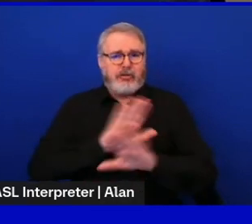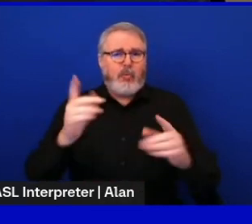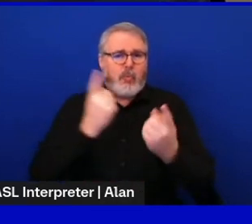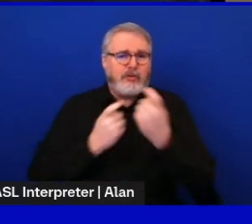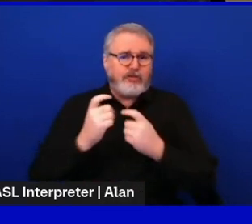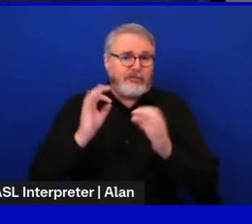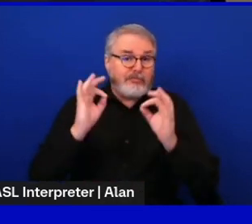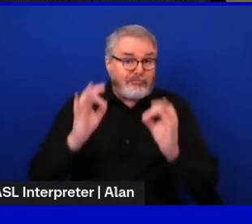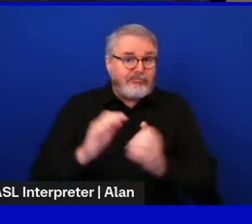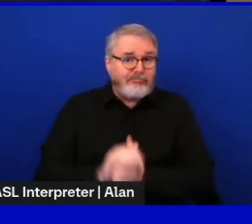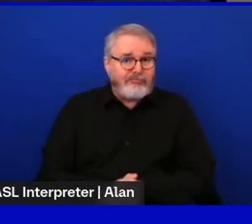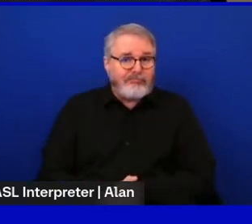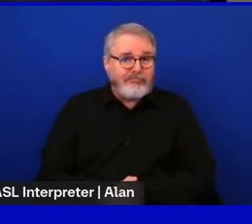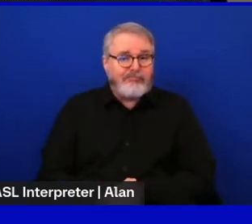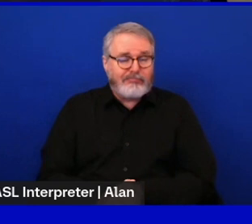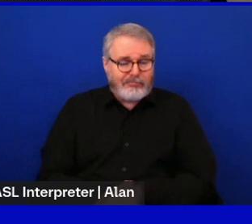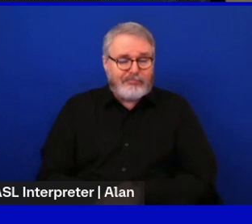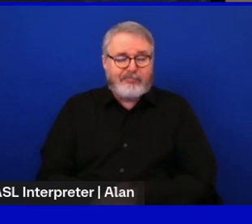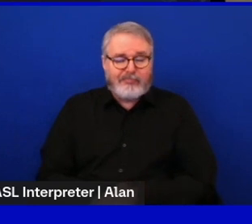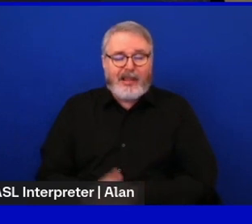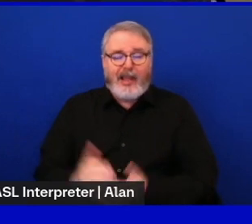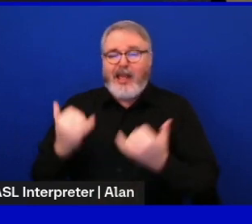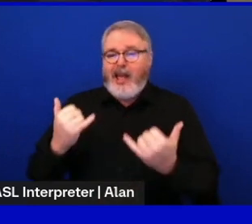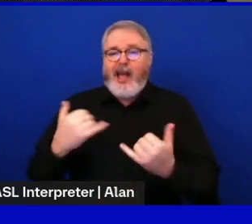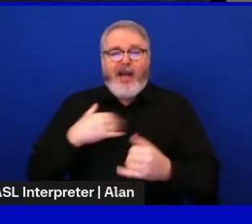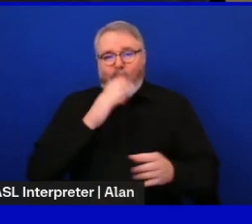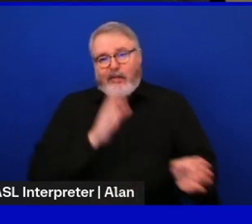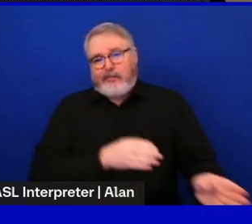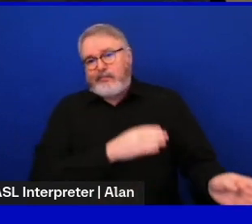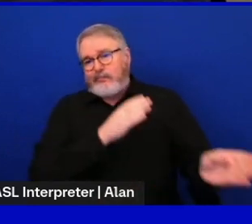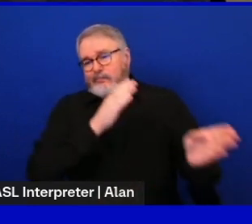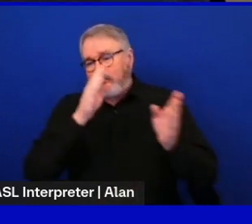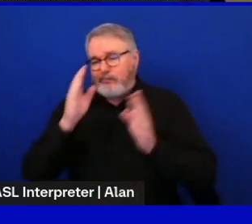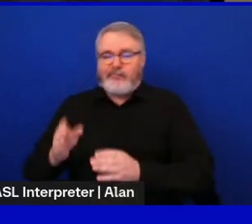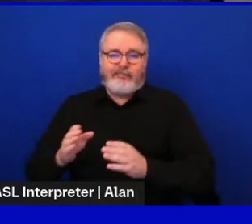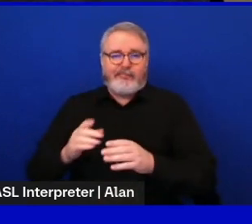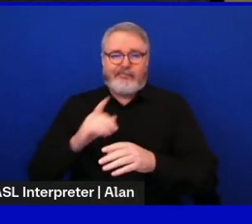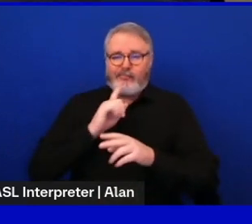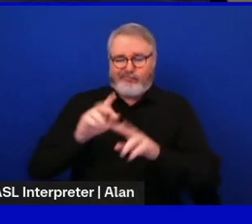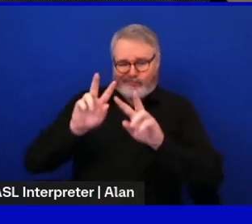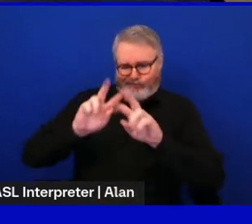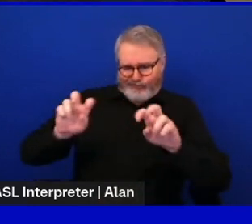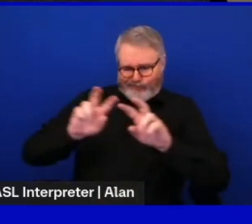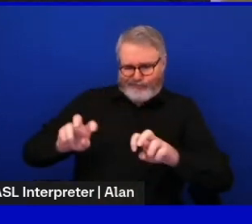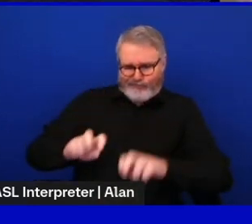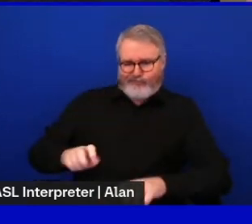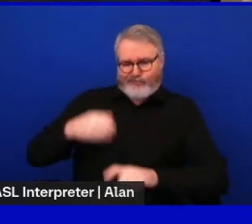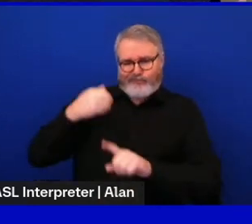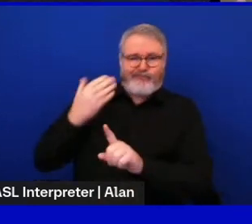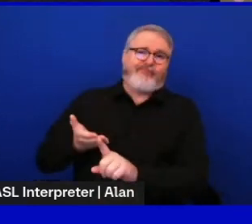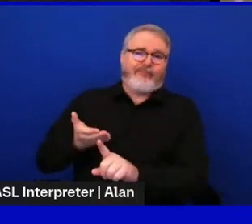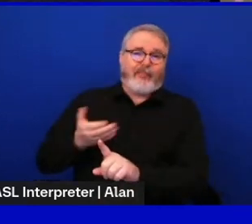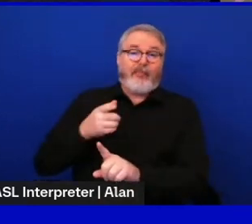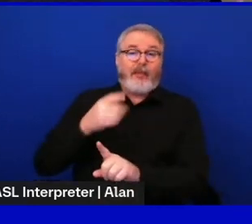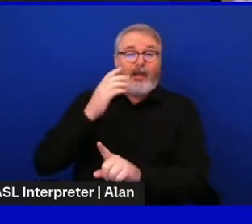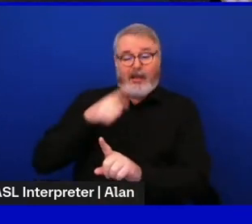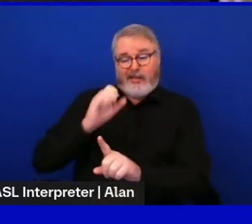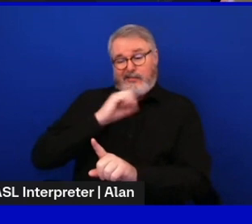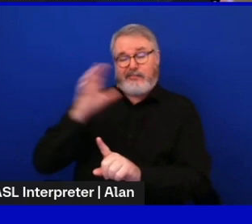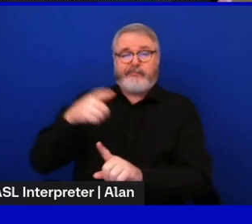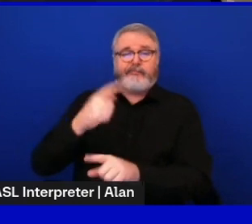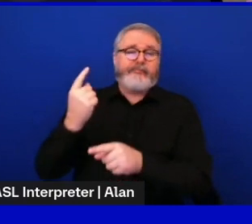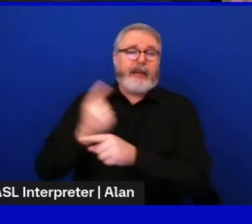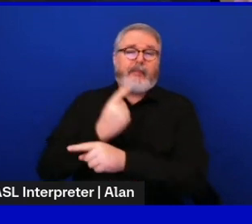have. So let's kind of break it down from the start. So if we look at your kind of typical